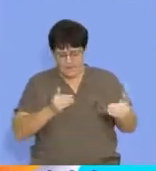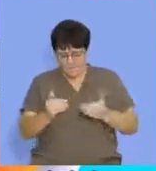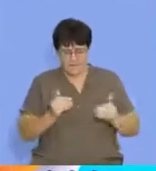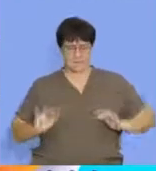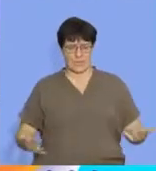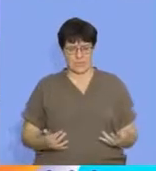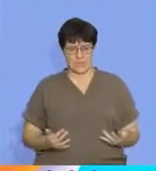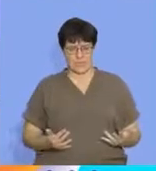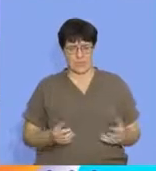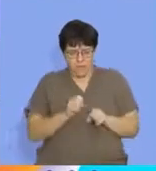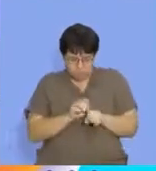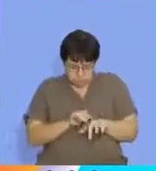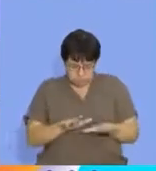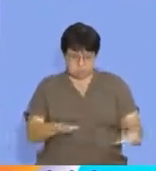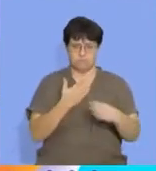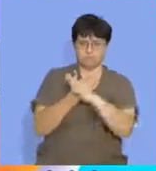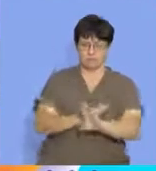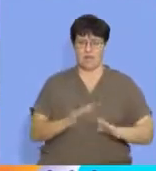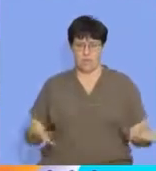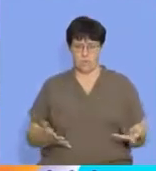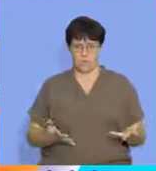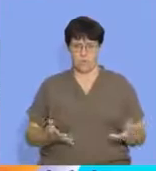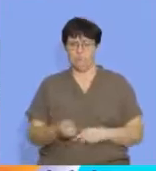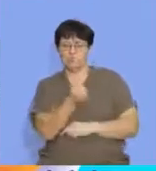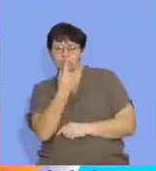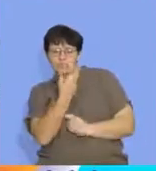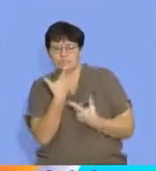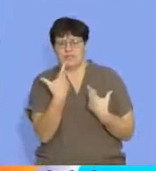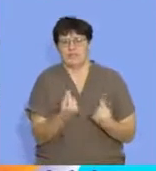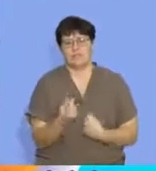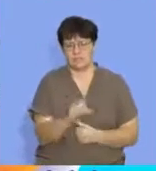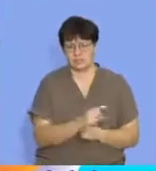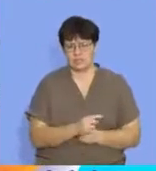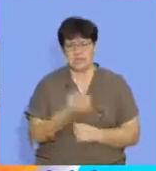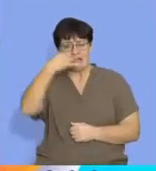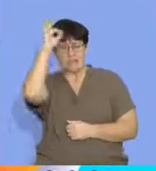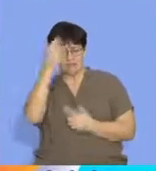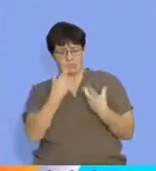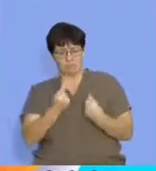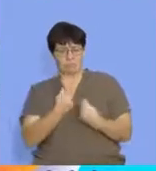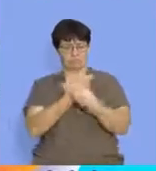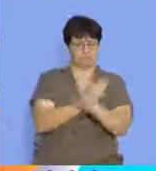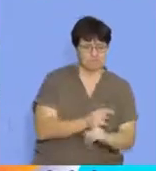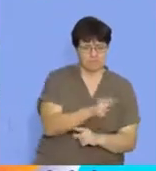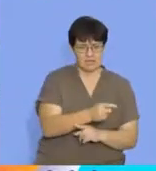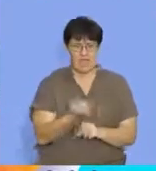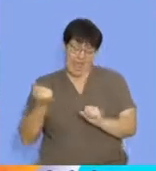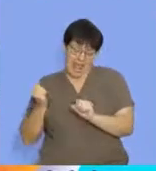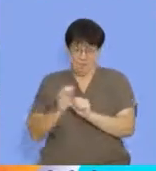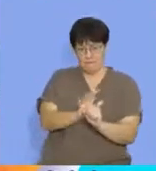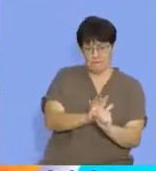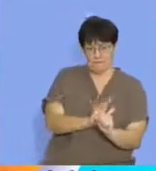manage it? How do I stop the spread? How do I treat it? Right? What can I do? What can the government do? What are